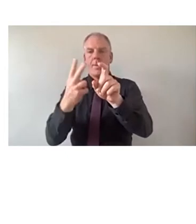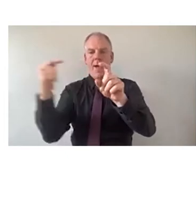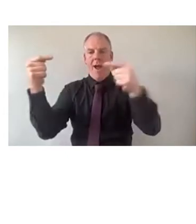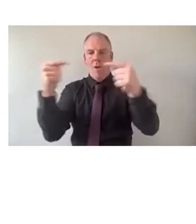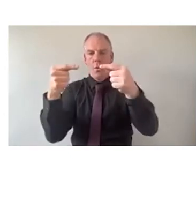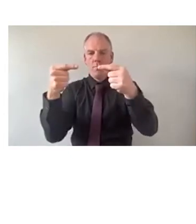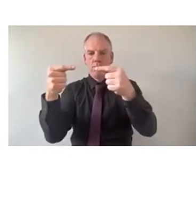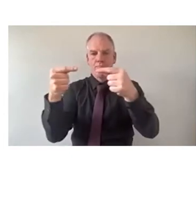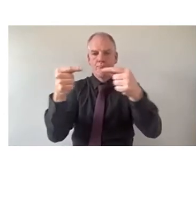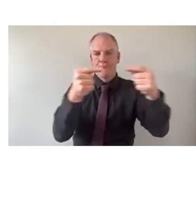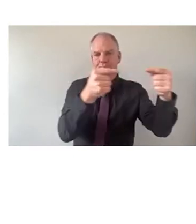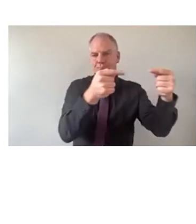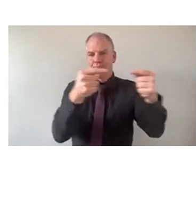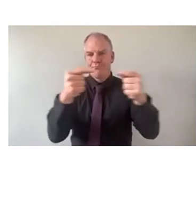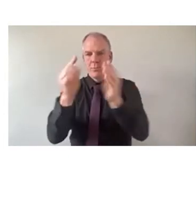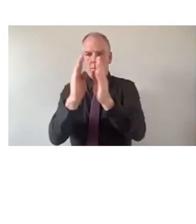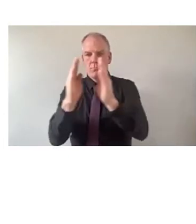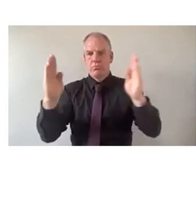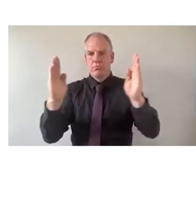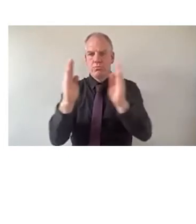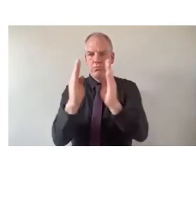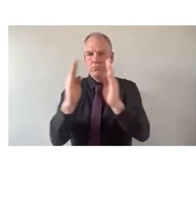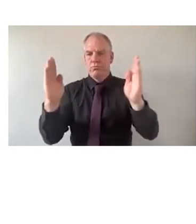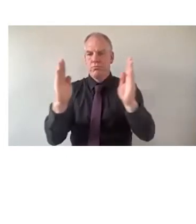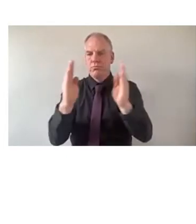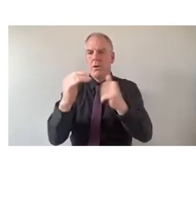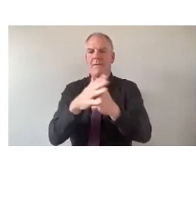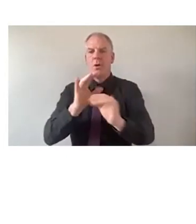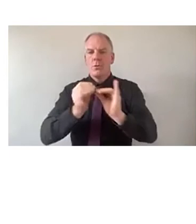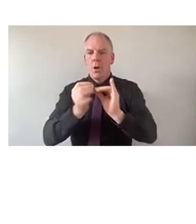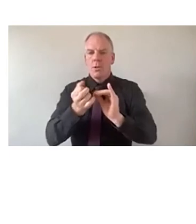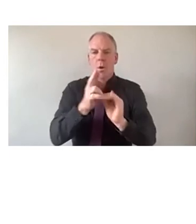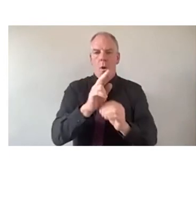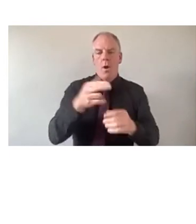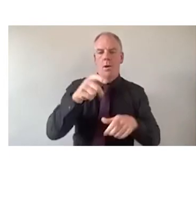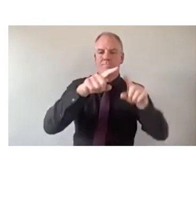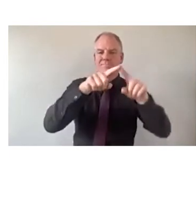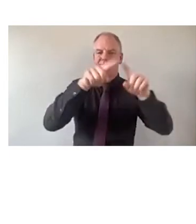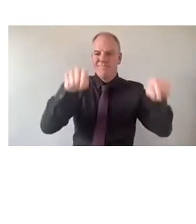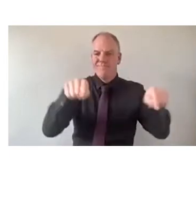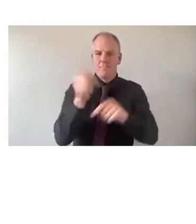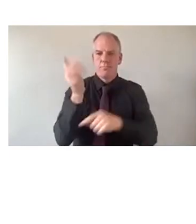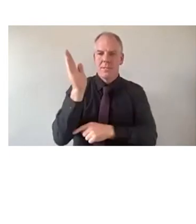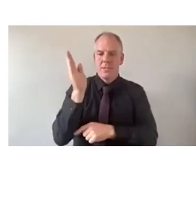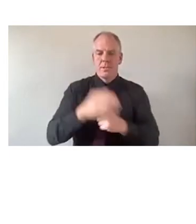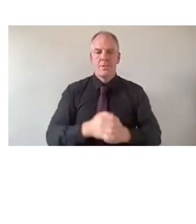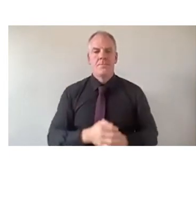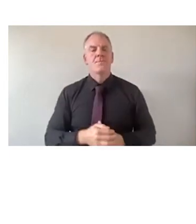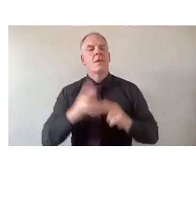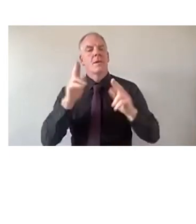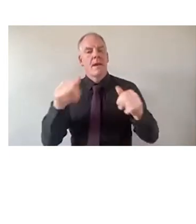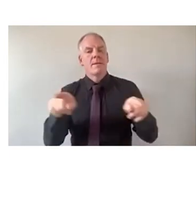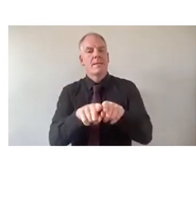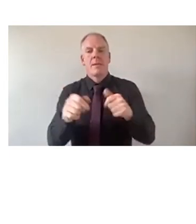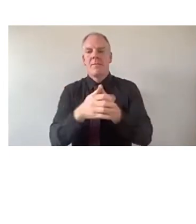until your pointer changes to a double arrow, and you can click and drag the separator to adjust the size of each view to suit your